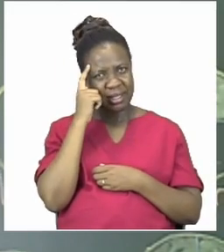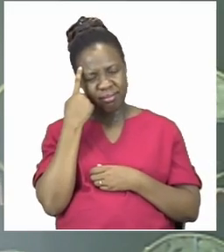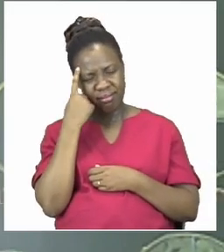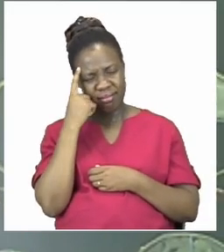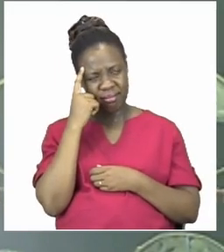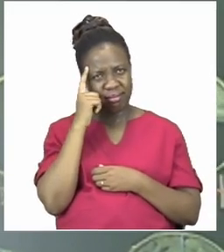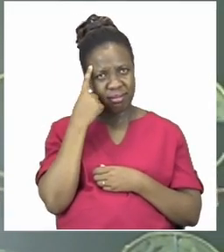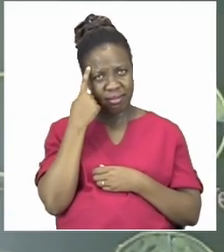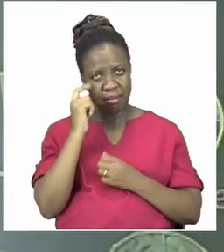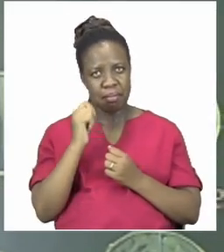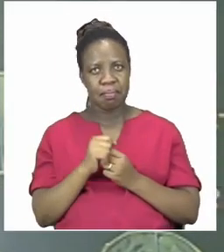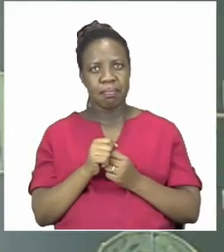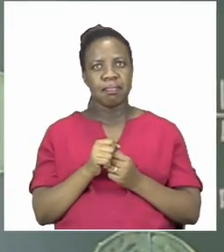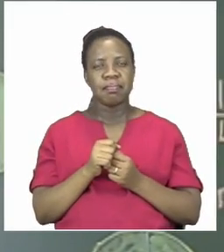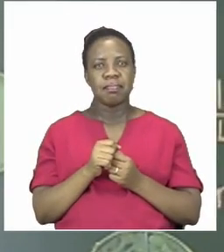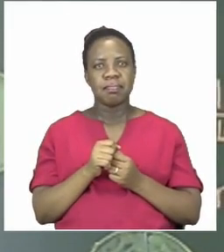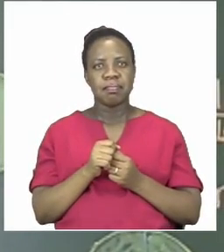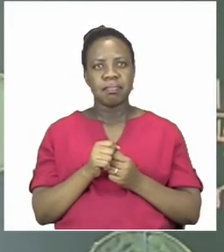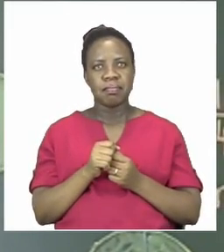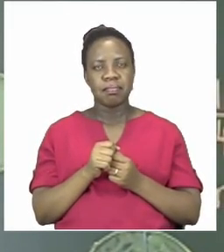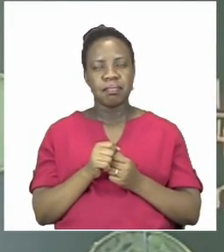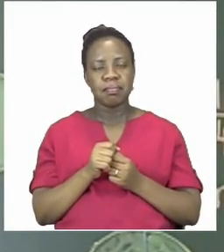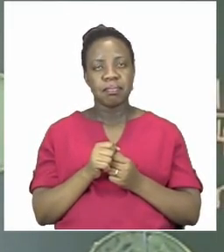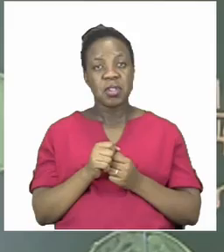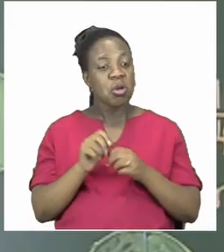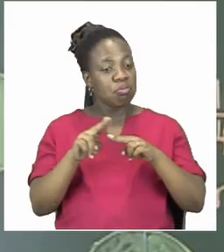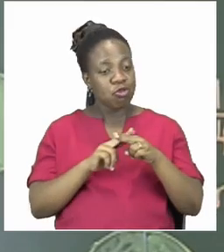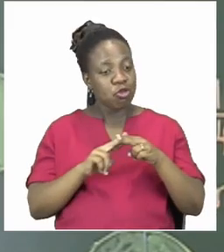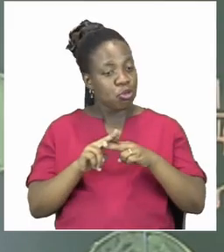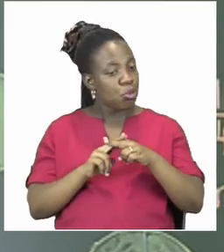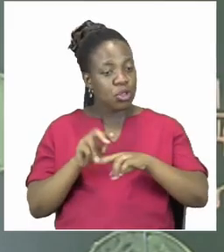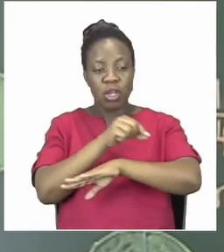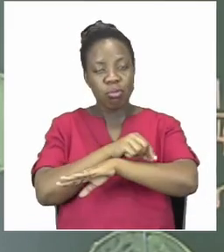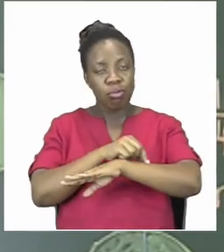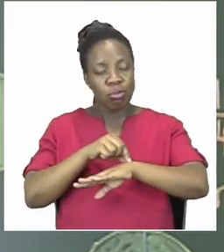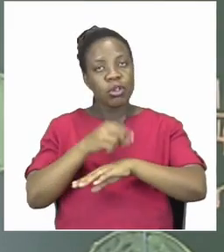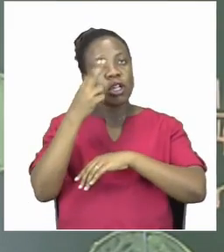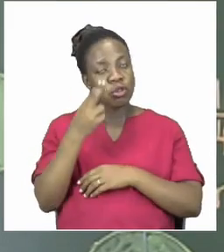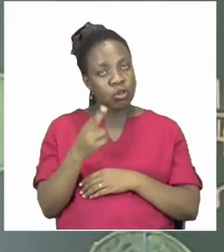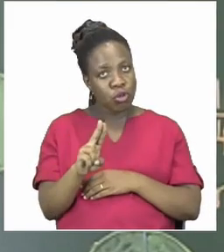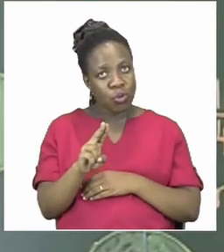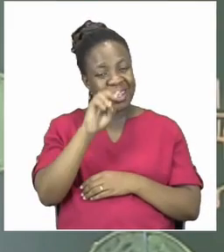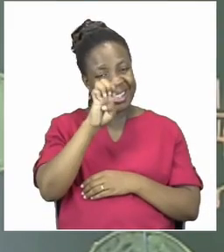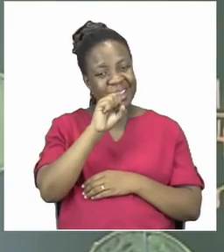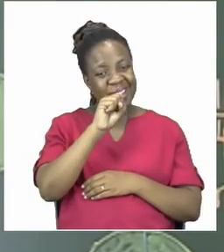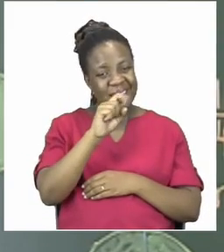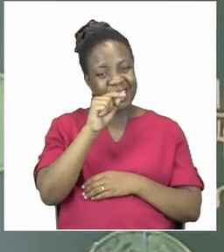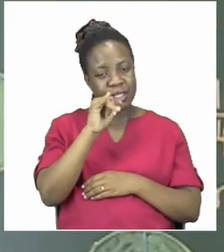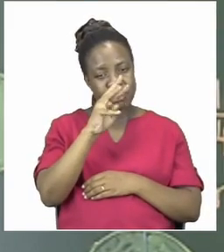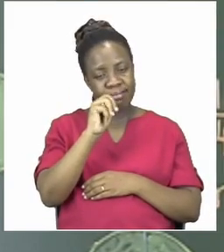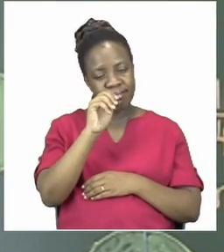is the correct length, then that's no longer an estimate. So I'm going to show you how this exercise is going to